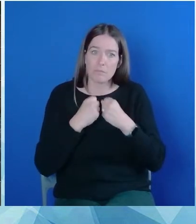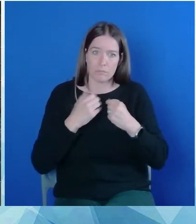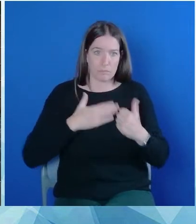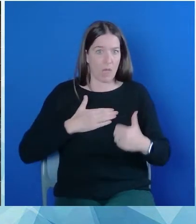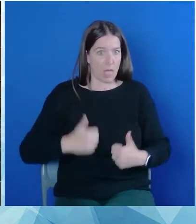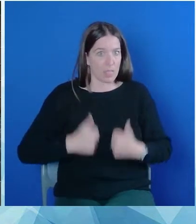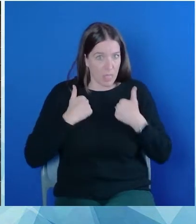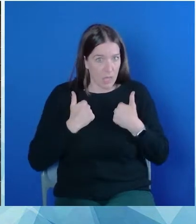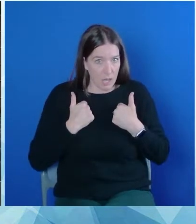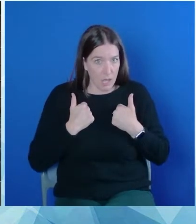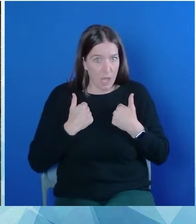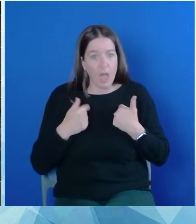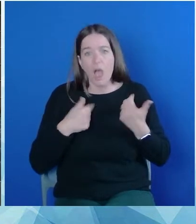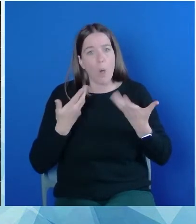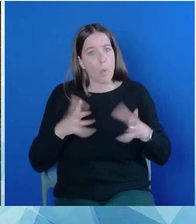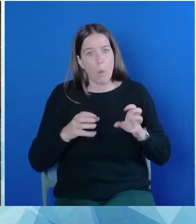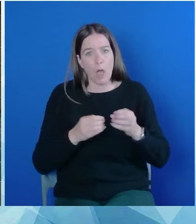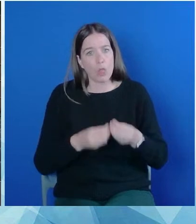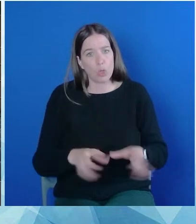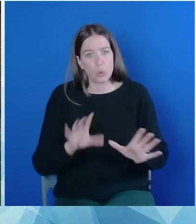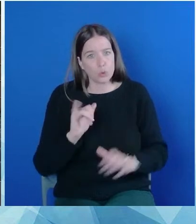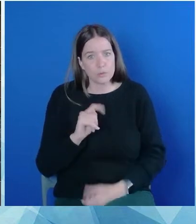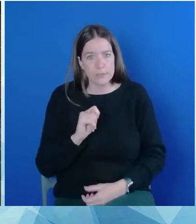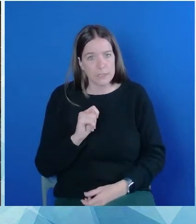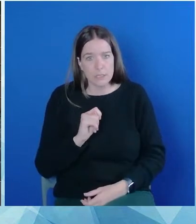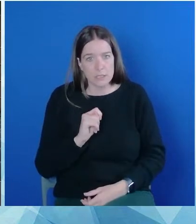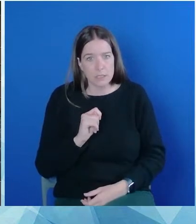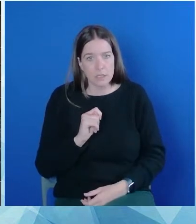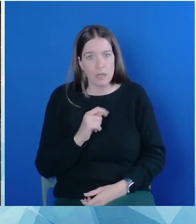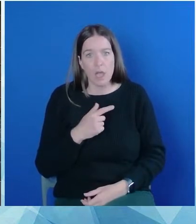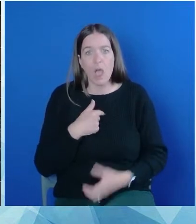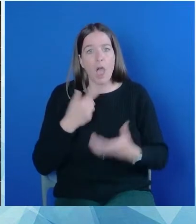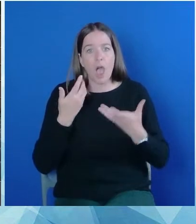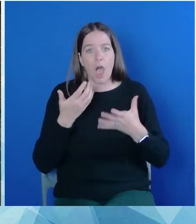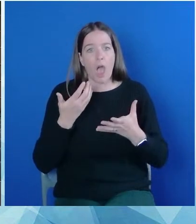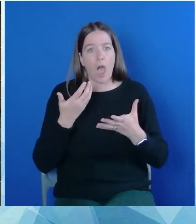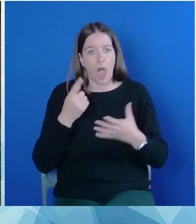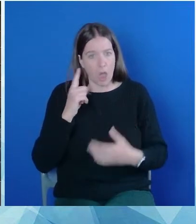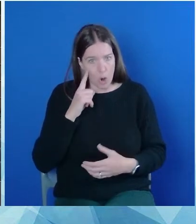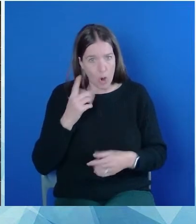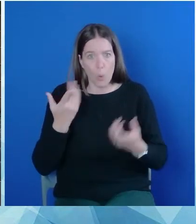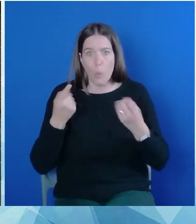This is a very important part of my life, and I don't want to see this happen. I